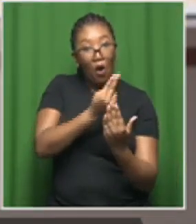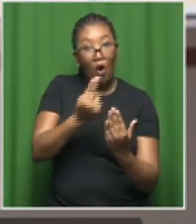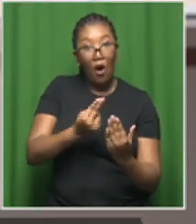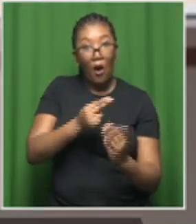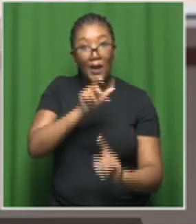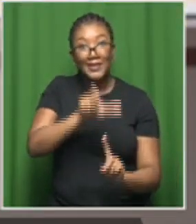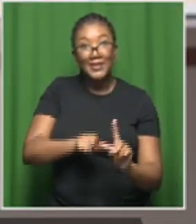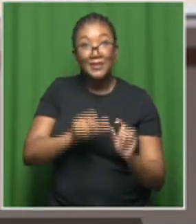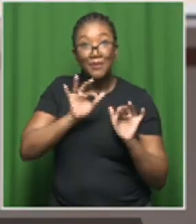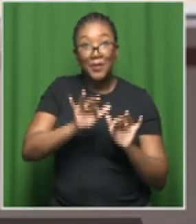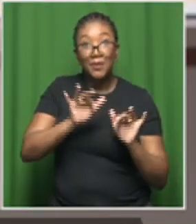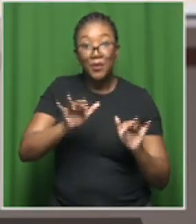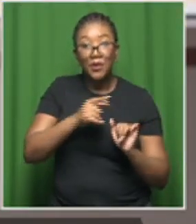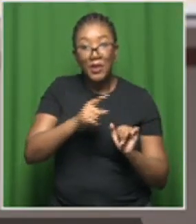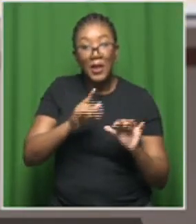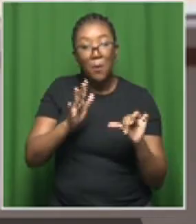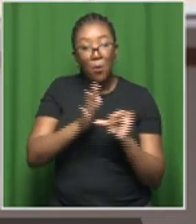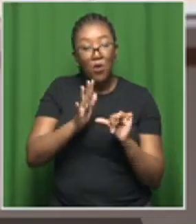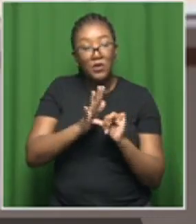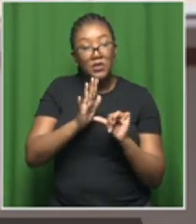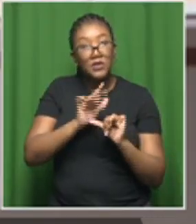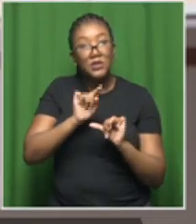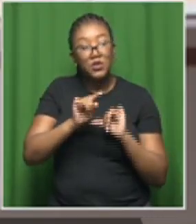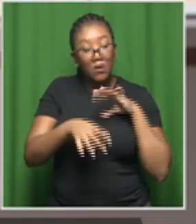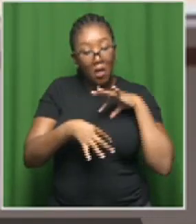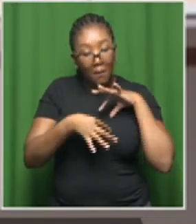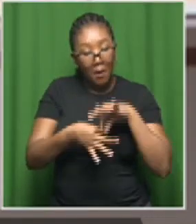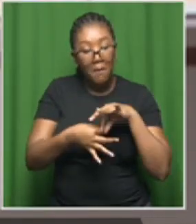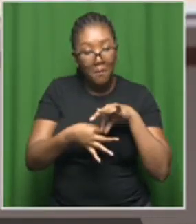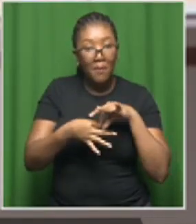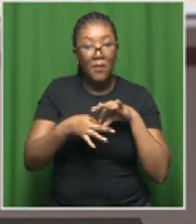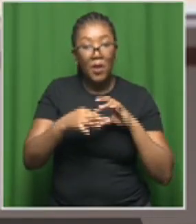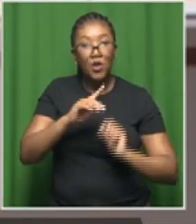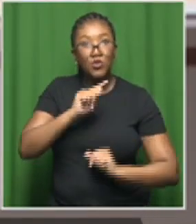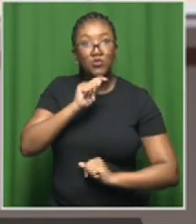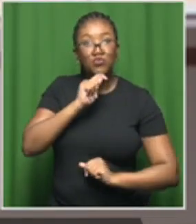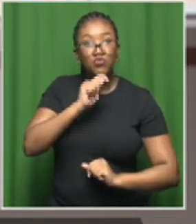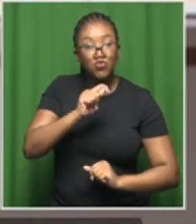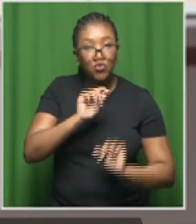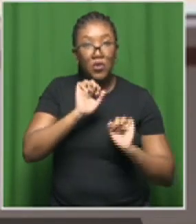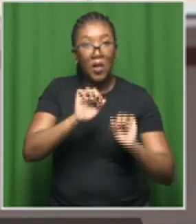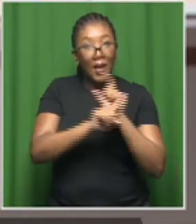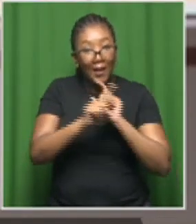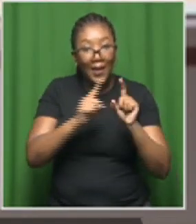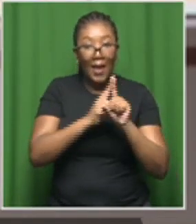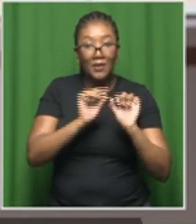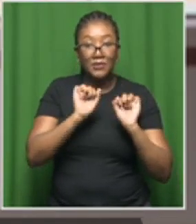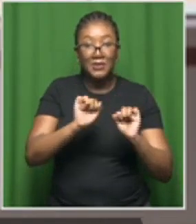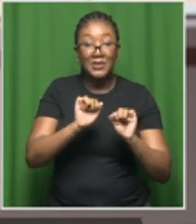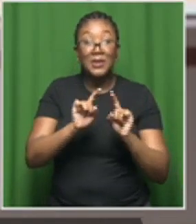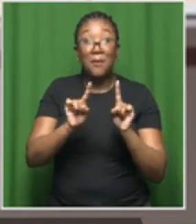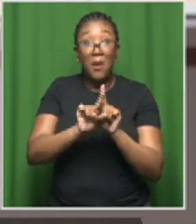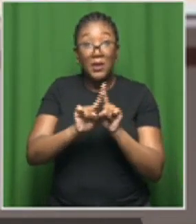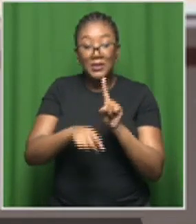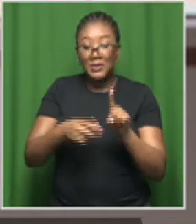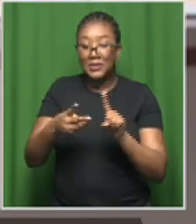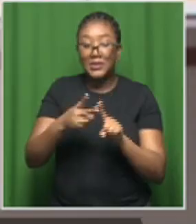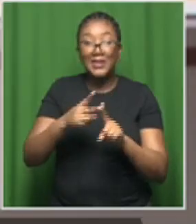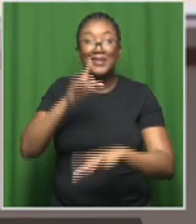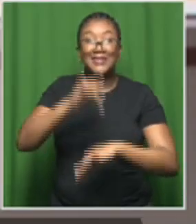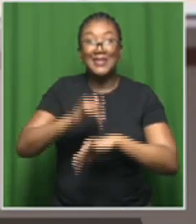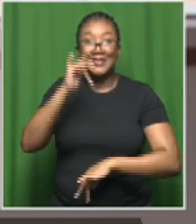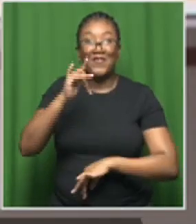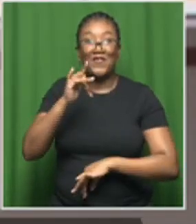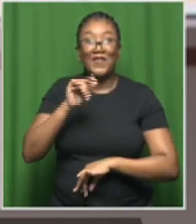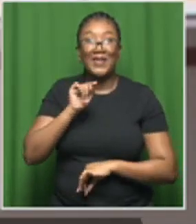to do that in the most authentic way. And so for me, I think in selecting these artworks, it was about being sensitive to which kinds of artworks